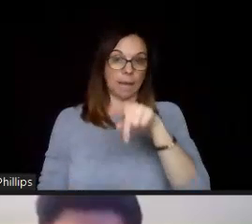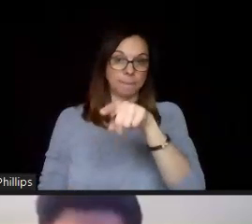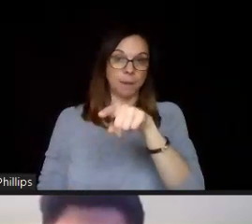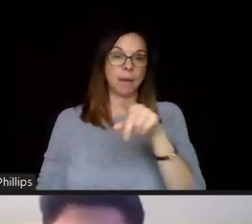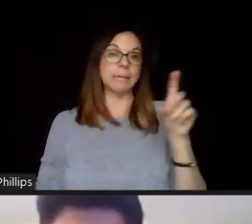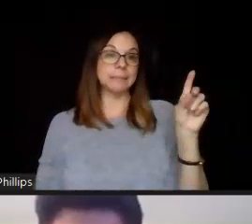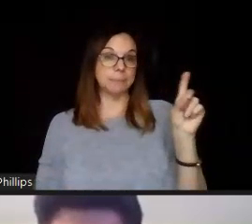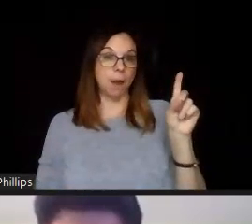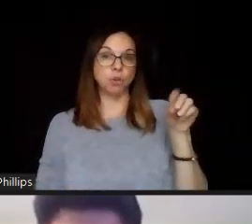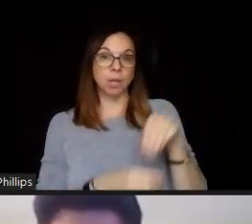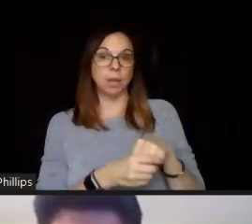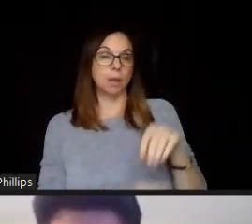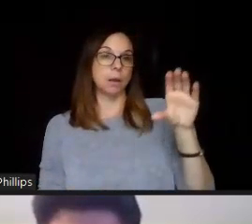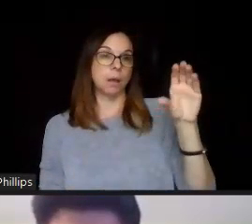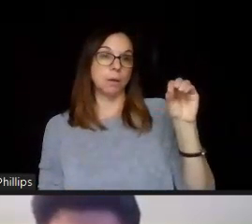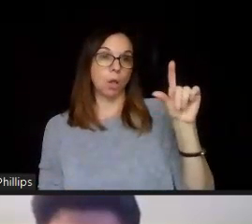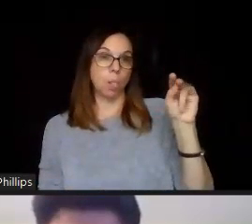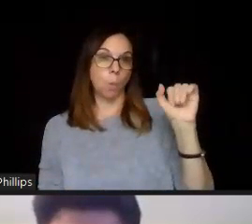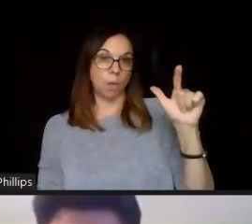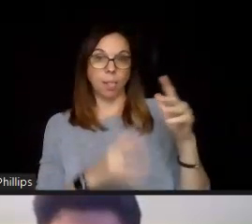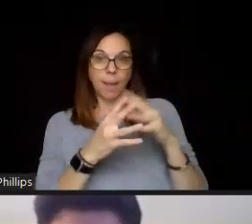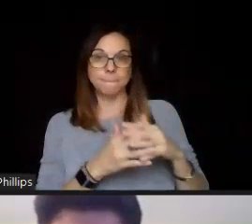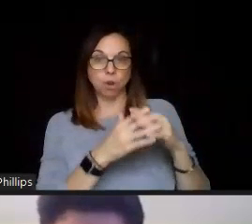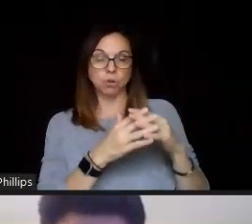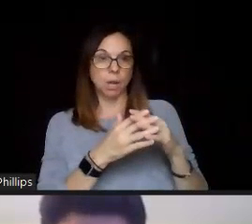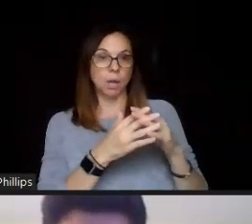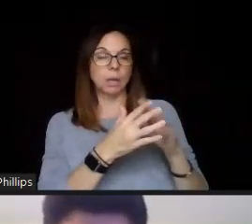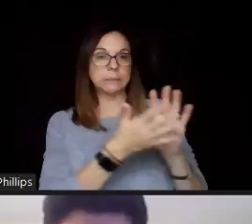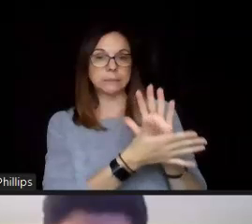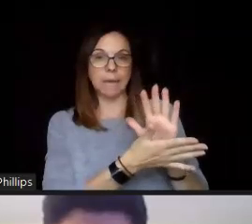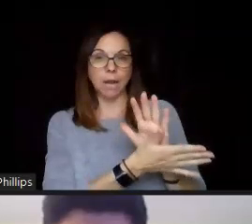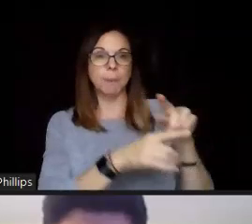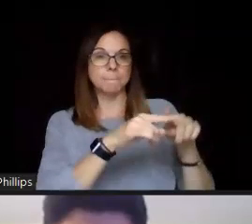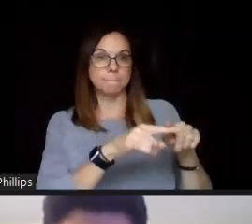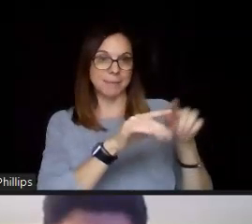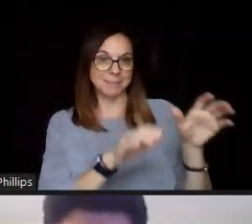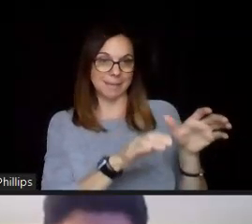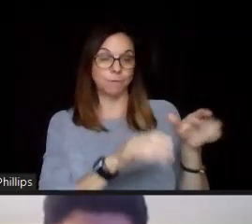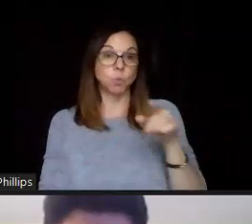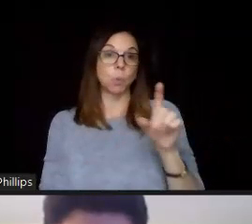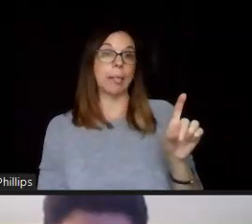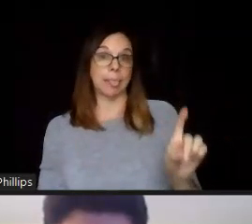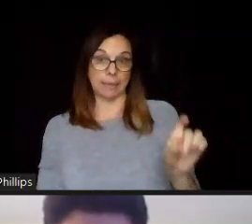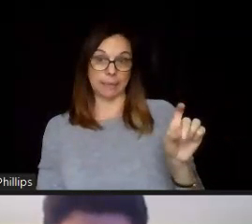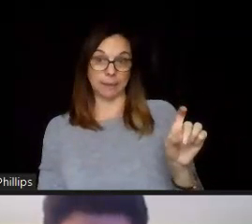here, Democracy in Colonial America, Document-Based Activity. So when you click on that,